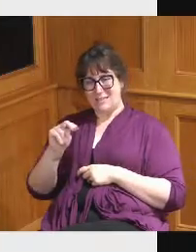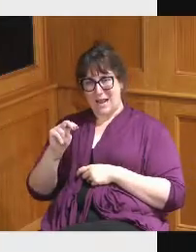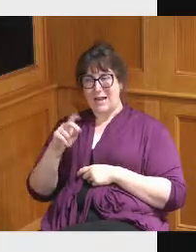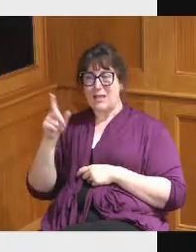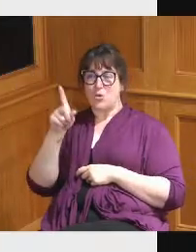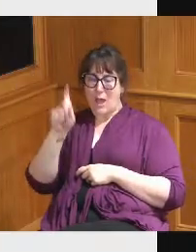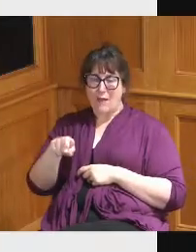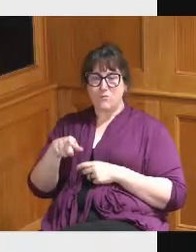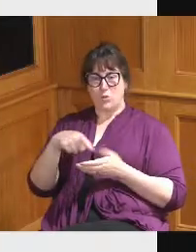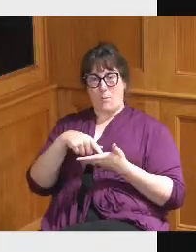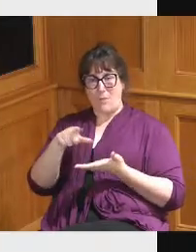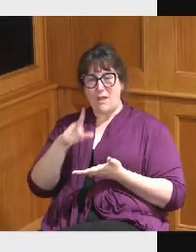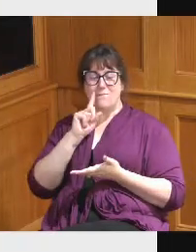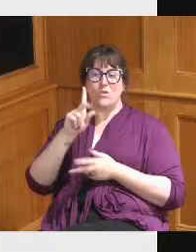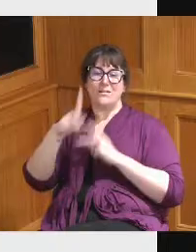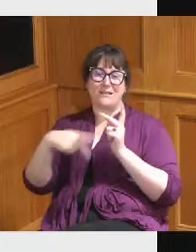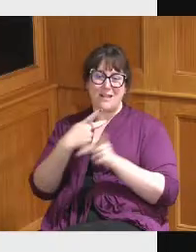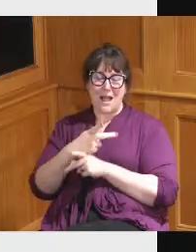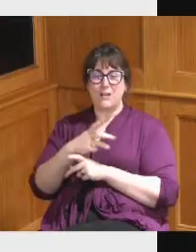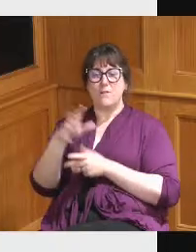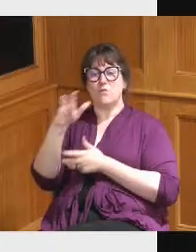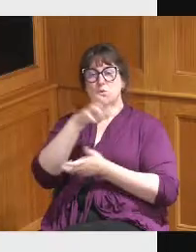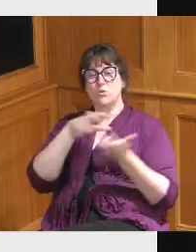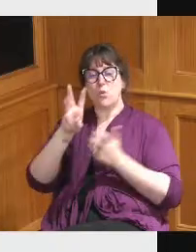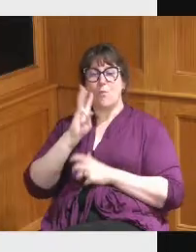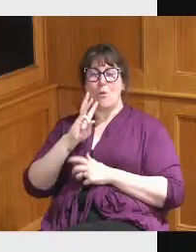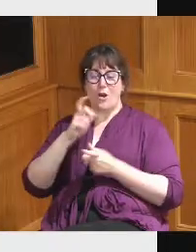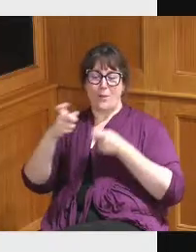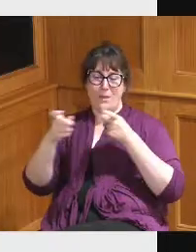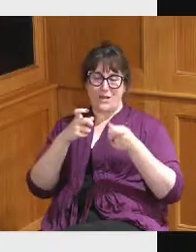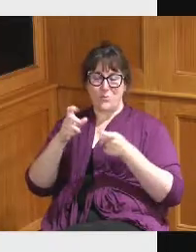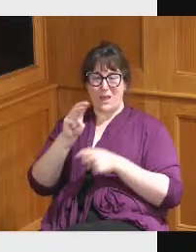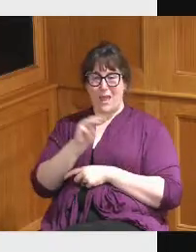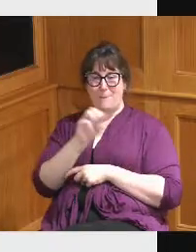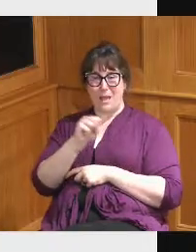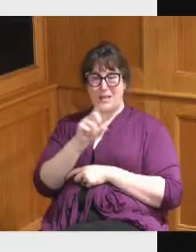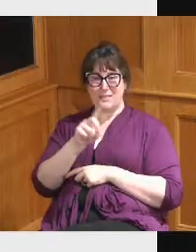for some stormwater management to a entity other than MSD.